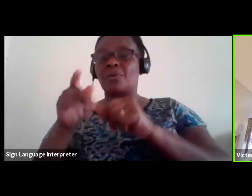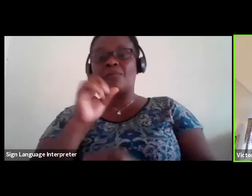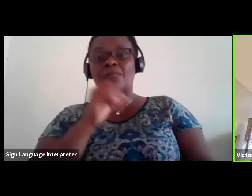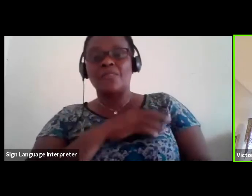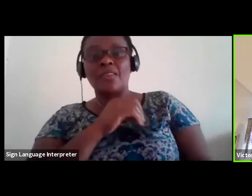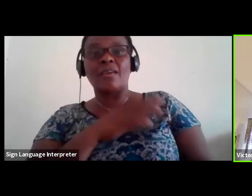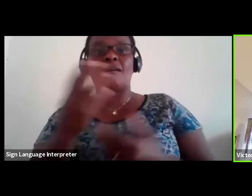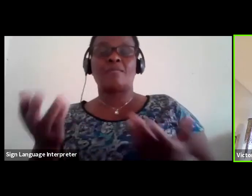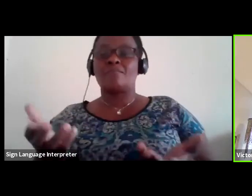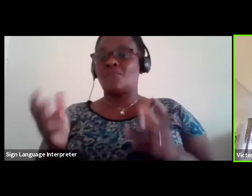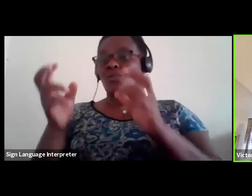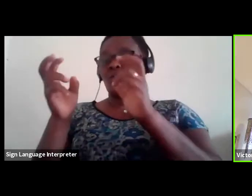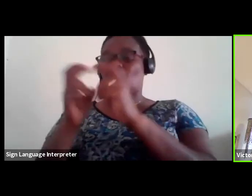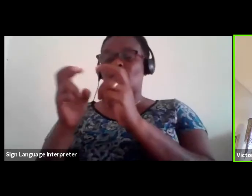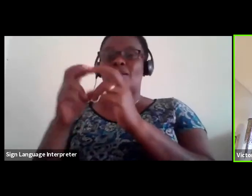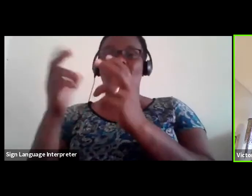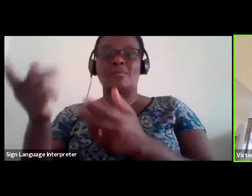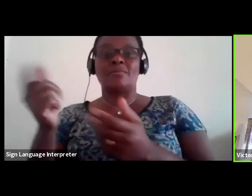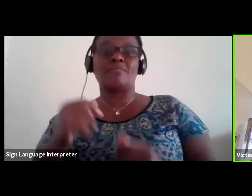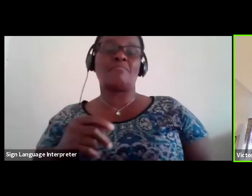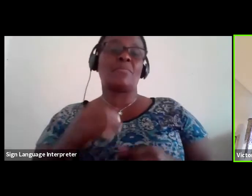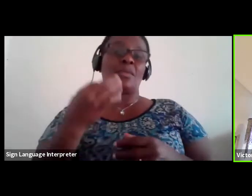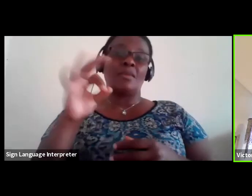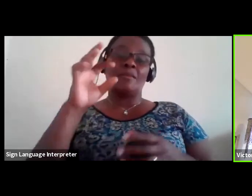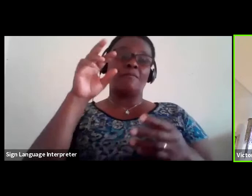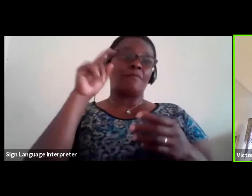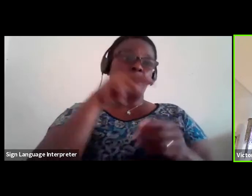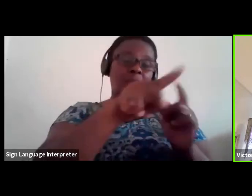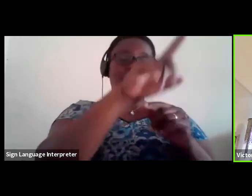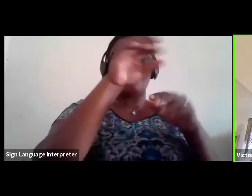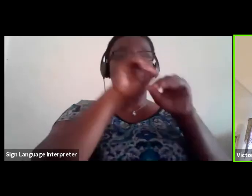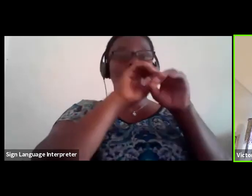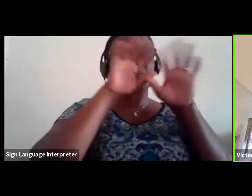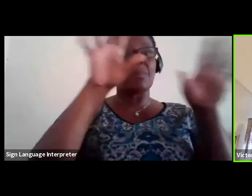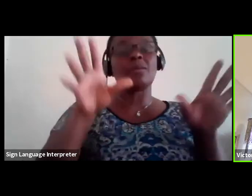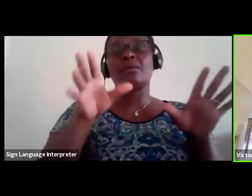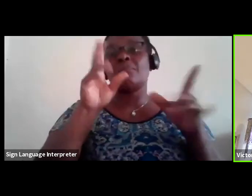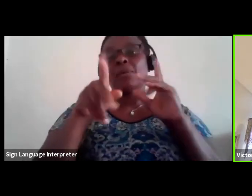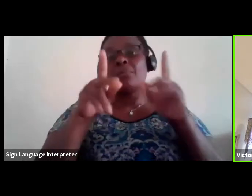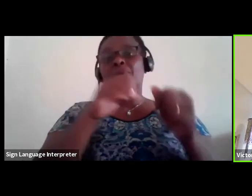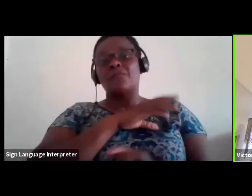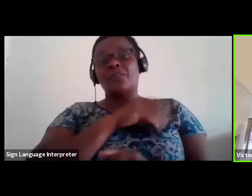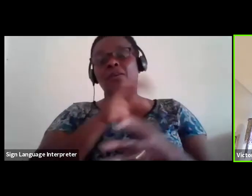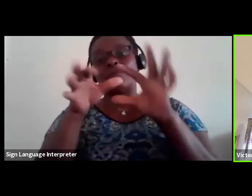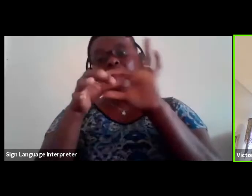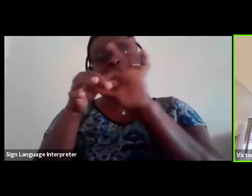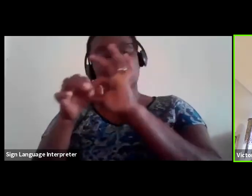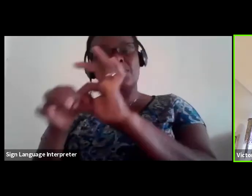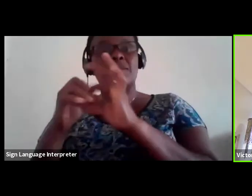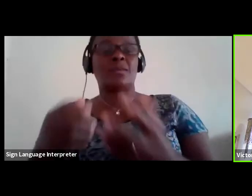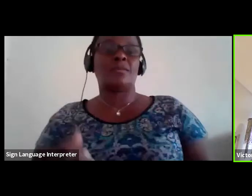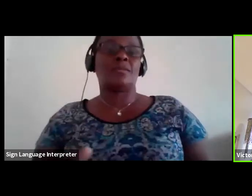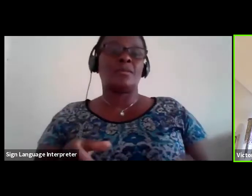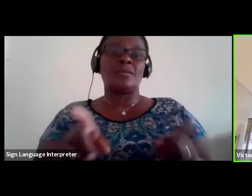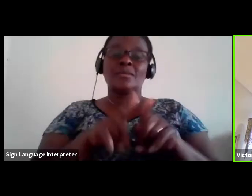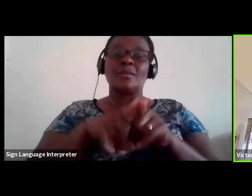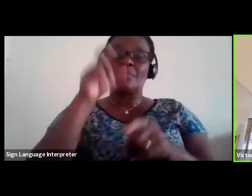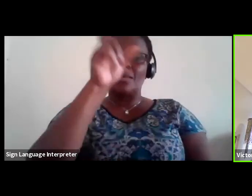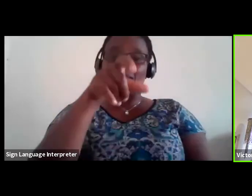with them, especially in public. Nobody wants to be associated with them. So you find that the individuals who